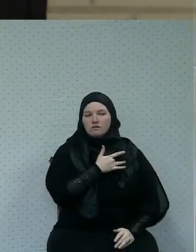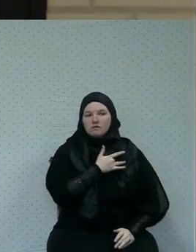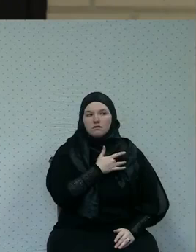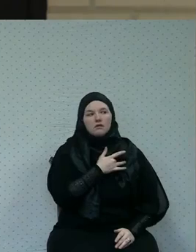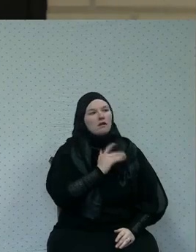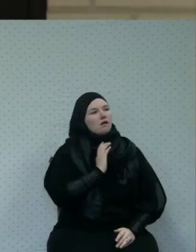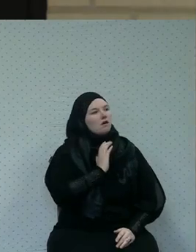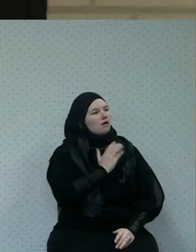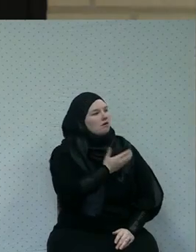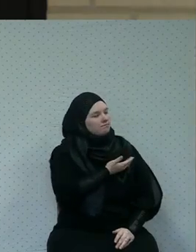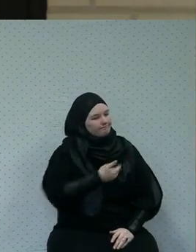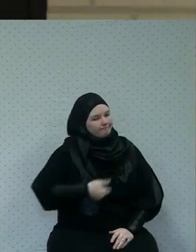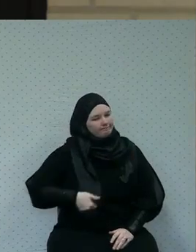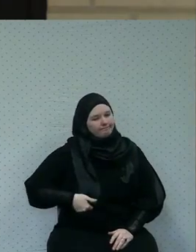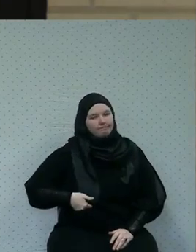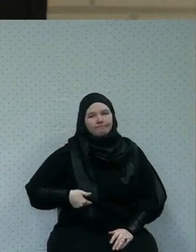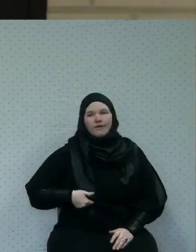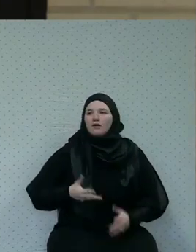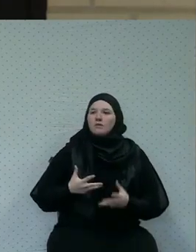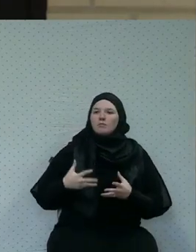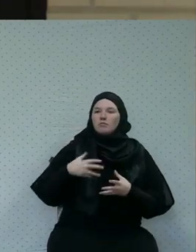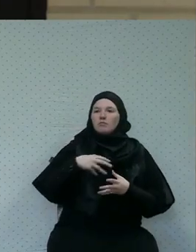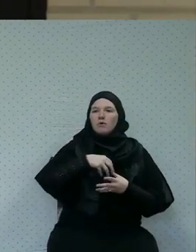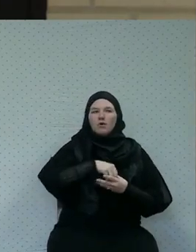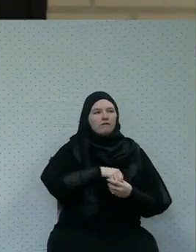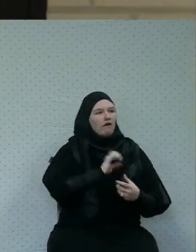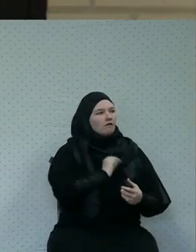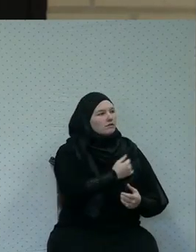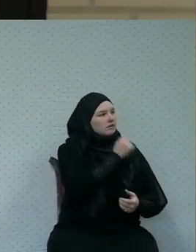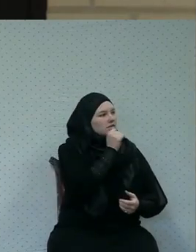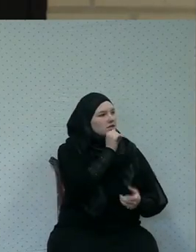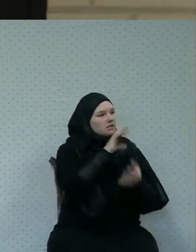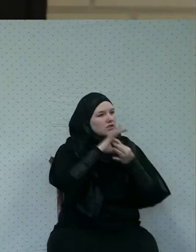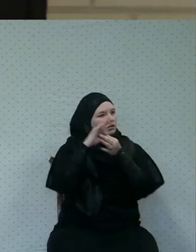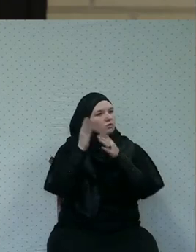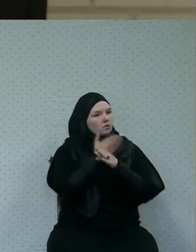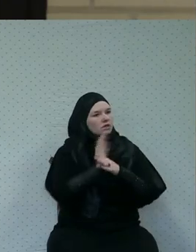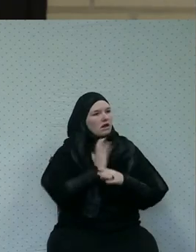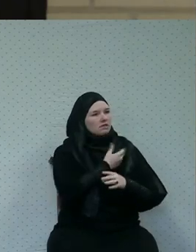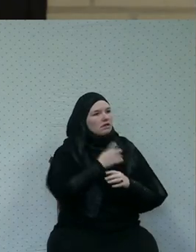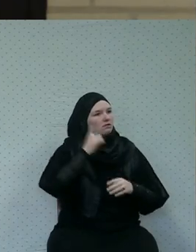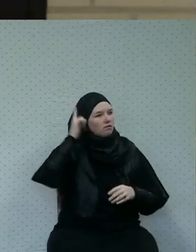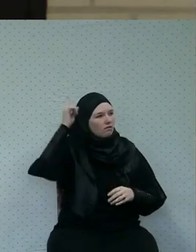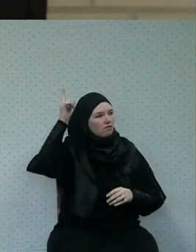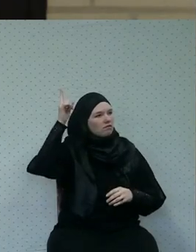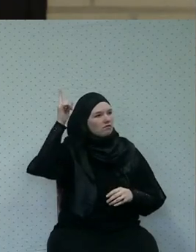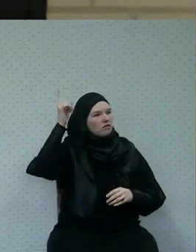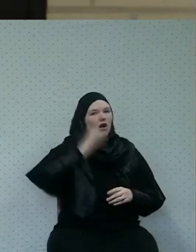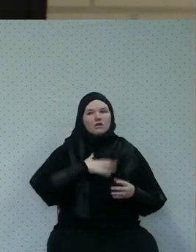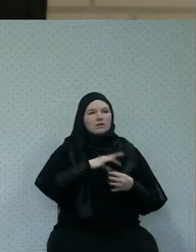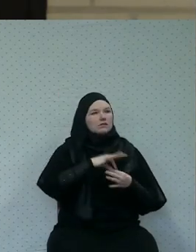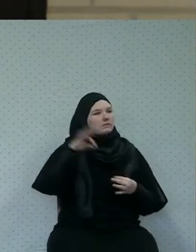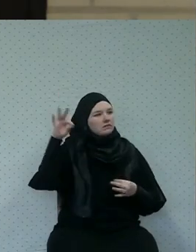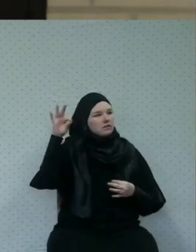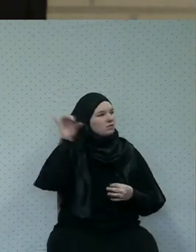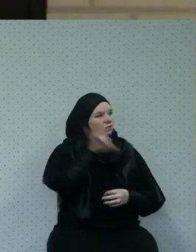Our conscience is part of the secret of connection between us and Allah subhanahu wa ta'ala. Our spirit is